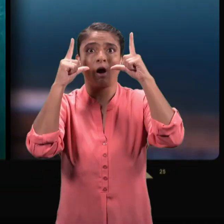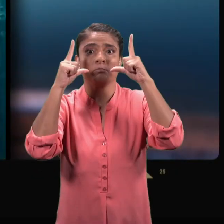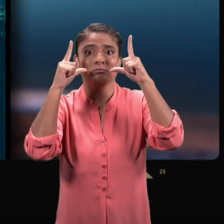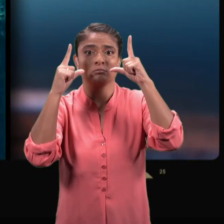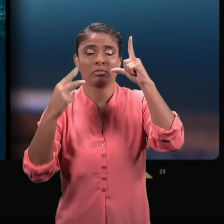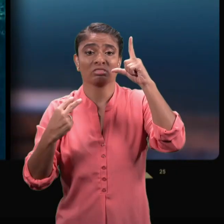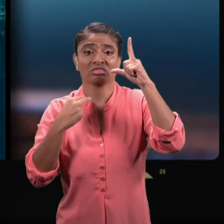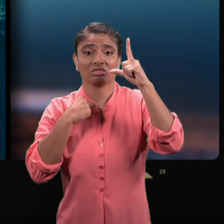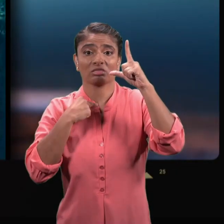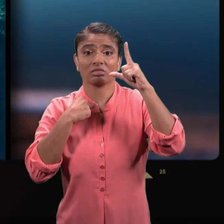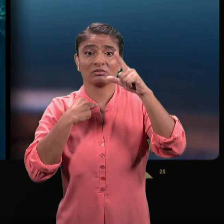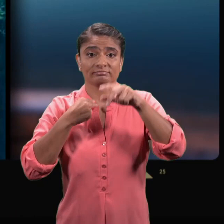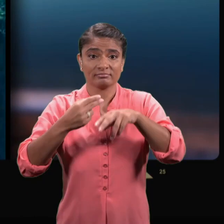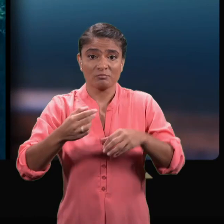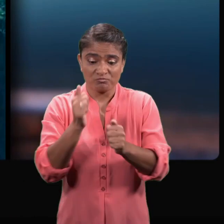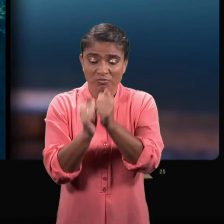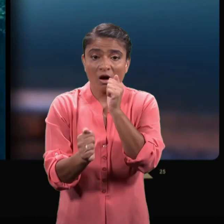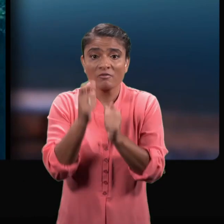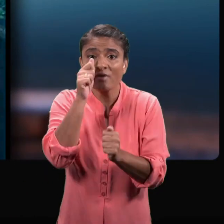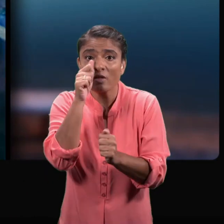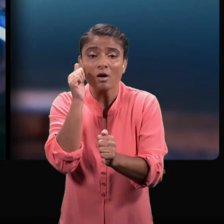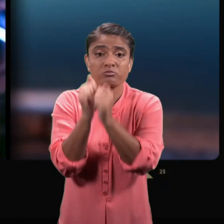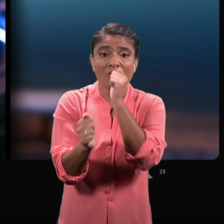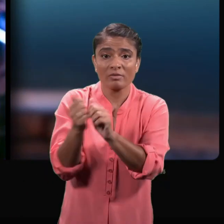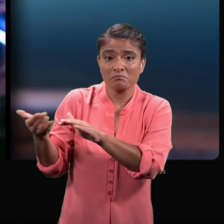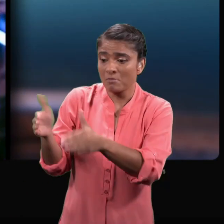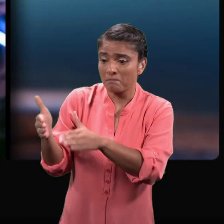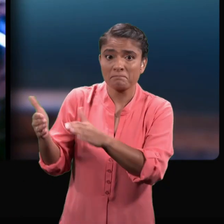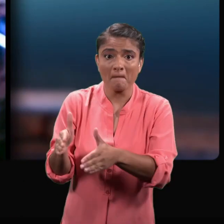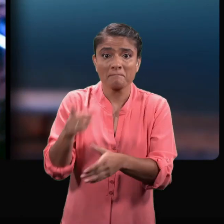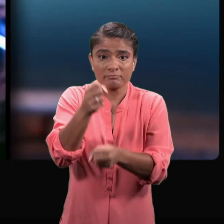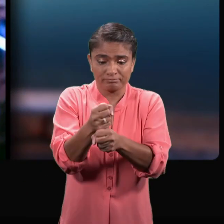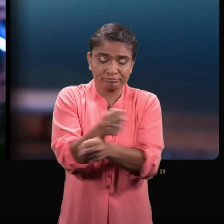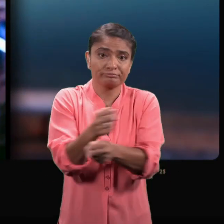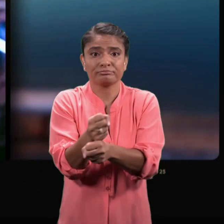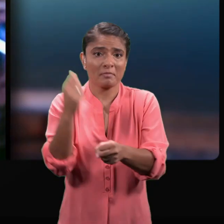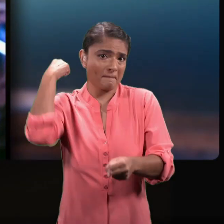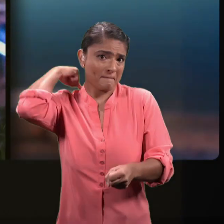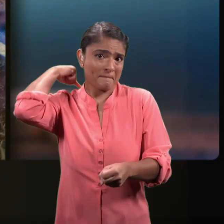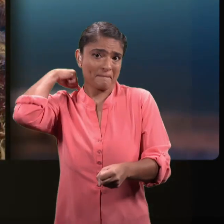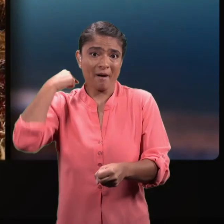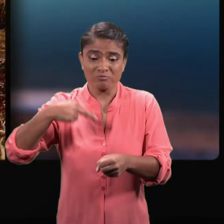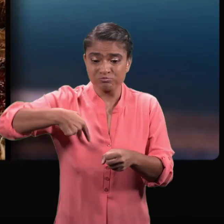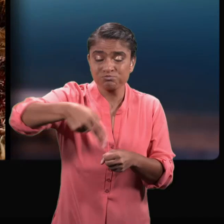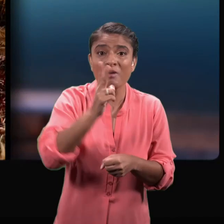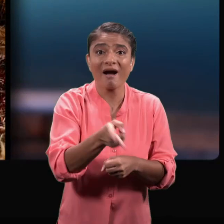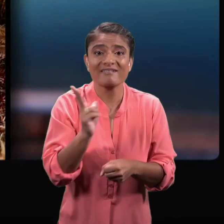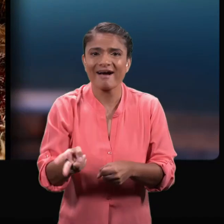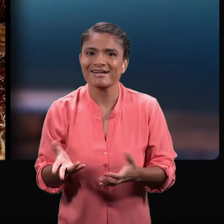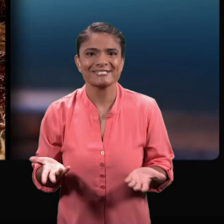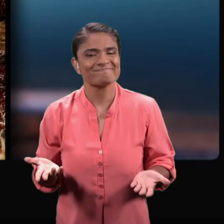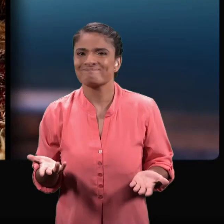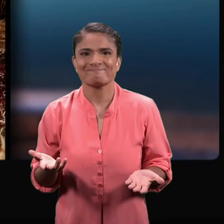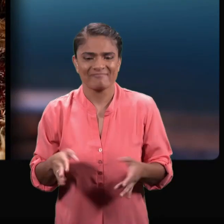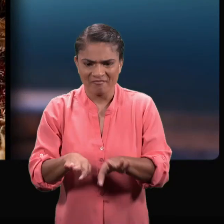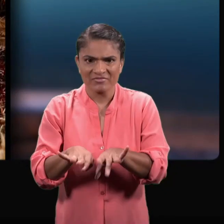collision. Mariska woke up to find that she had not only lost her father and her eldest brother, but that she had broken her back and would never be able to